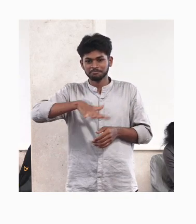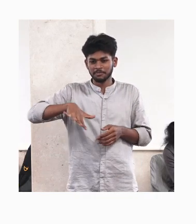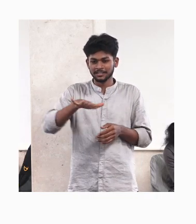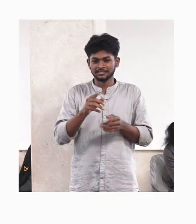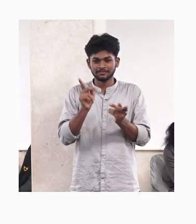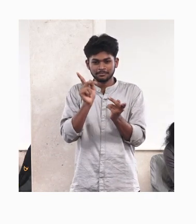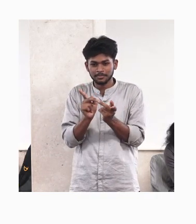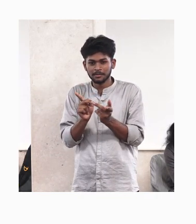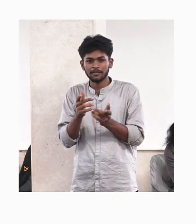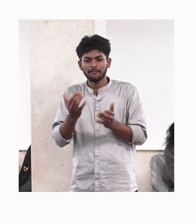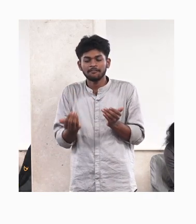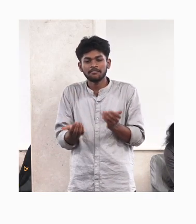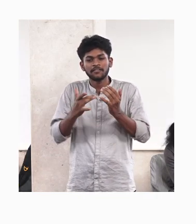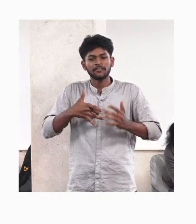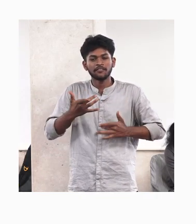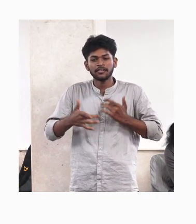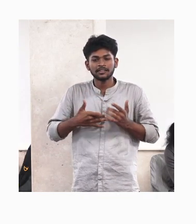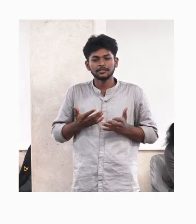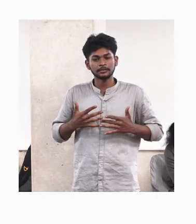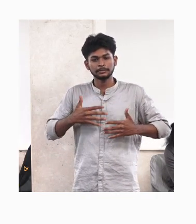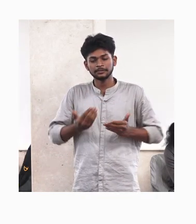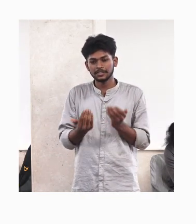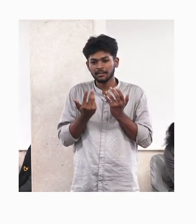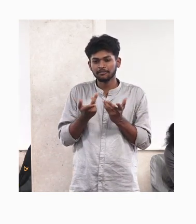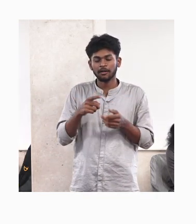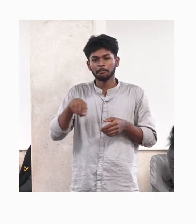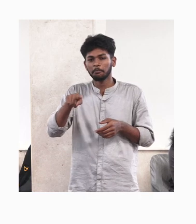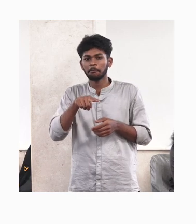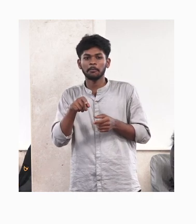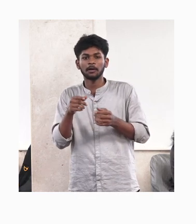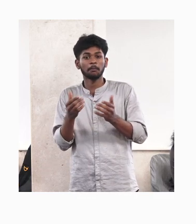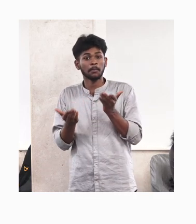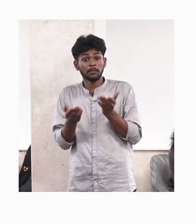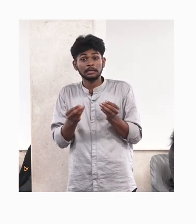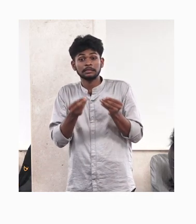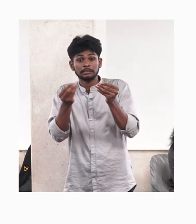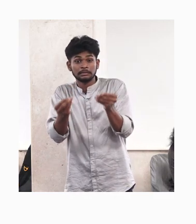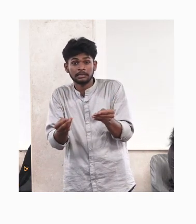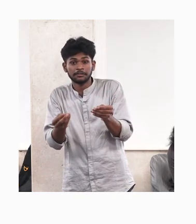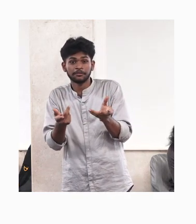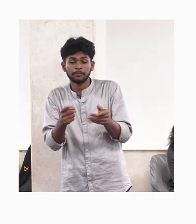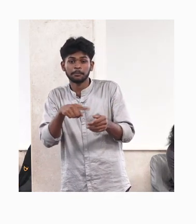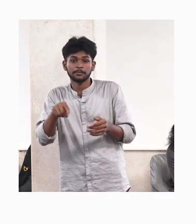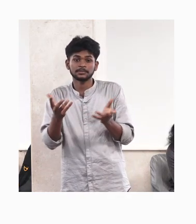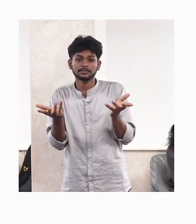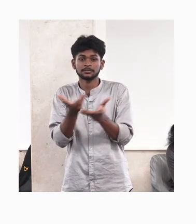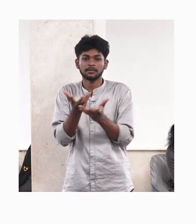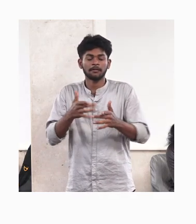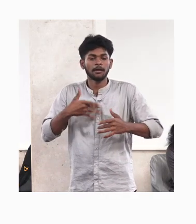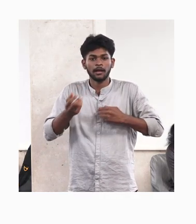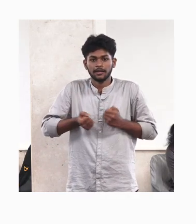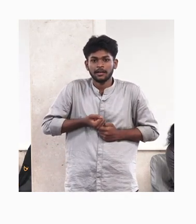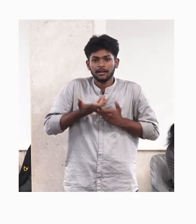to feel safe, to talk and express words that maybe they never found the courage to express, could